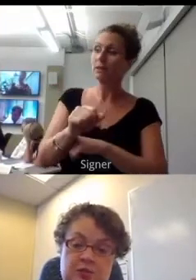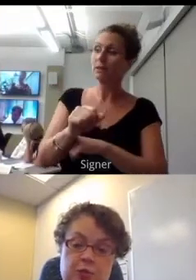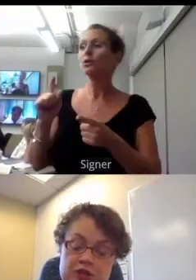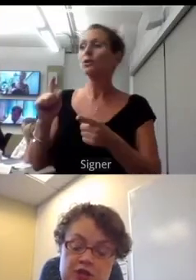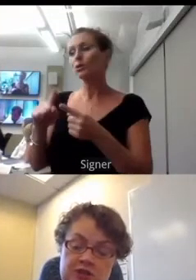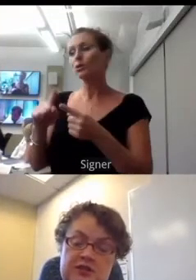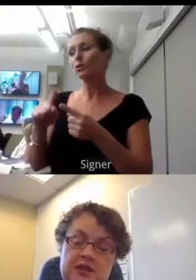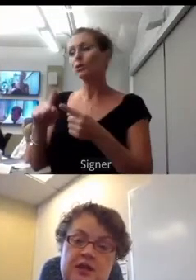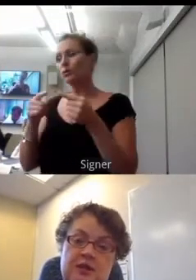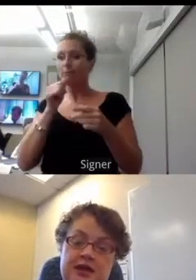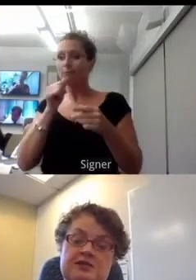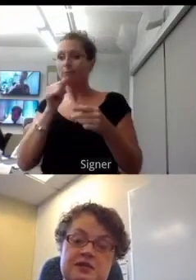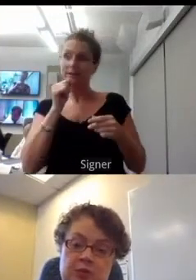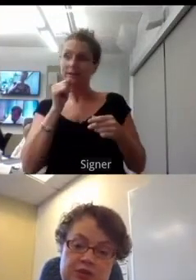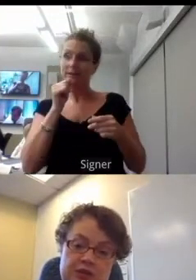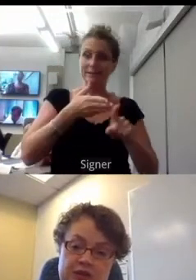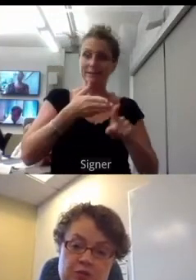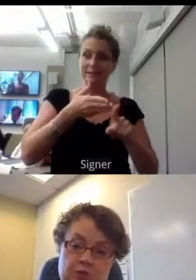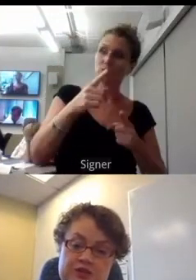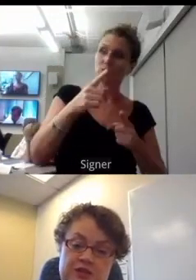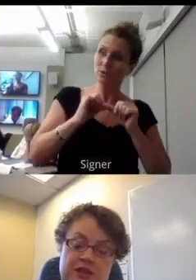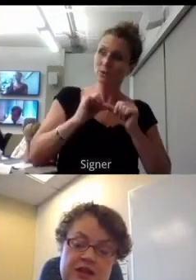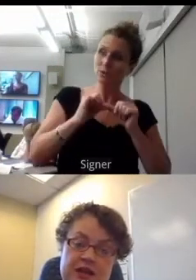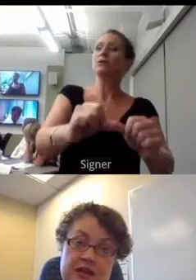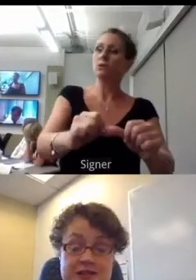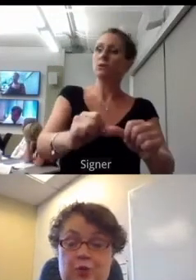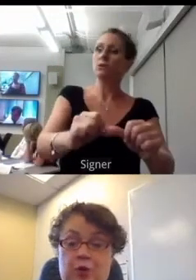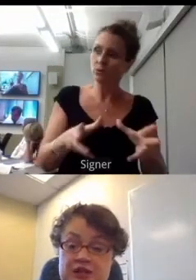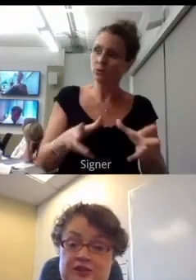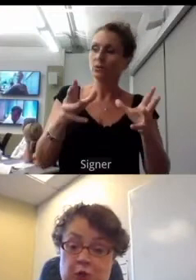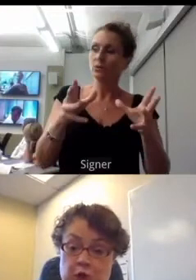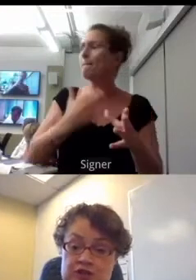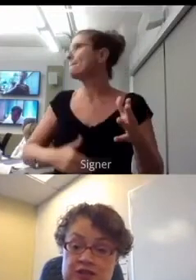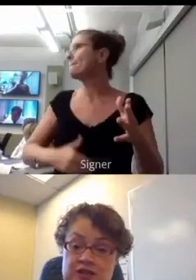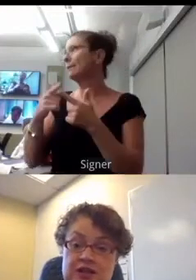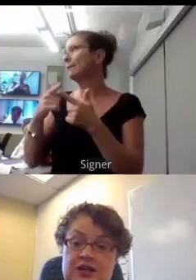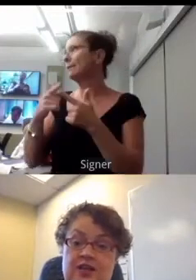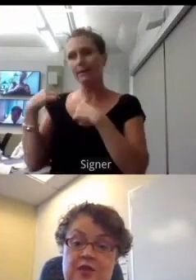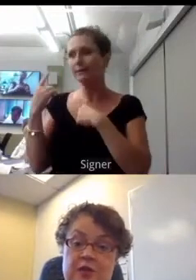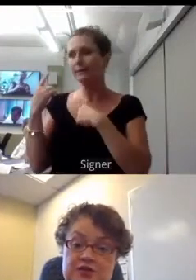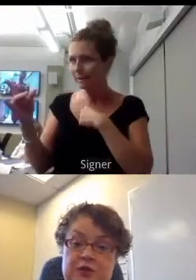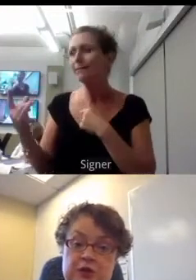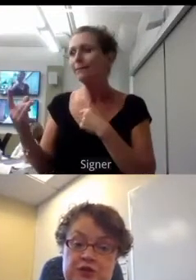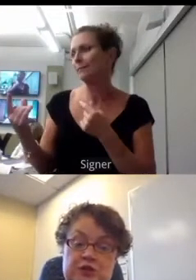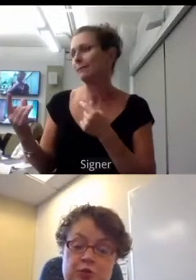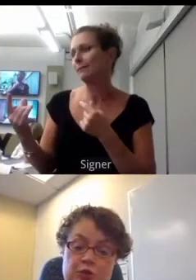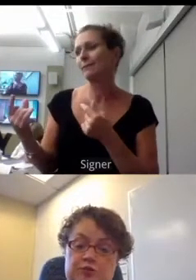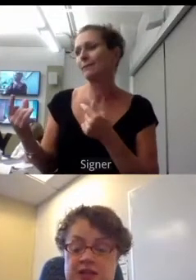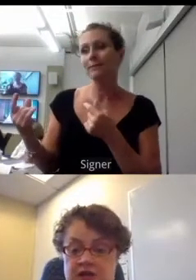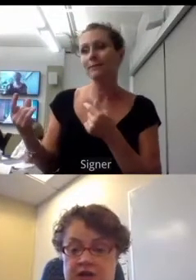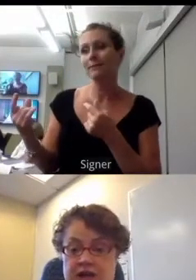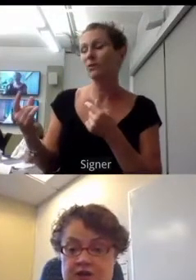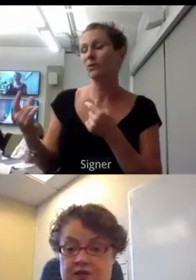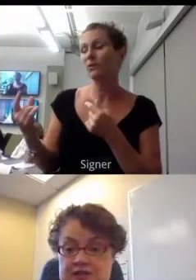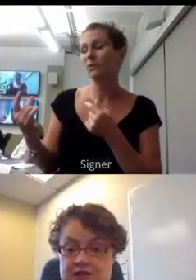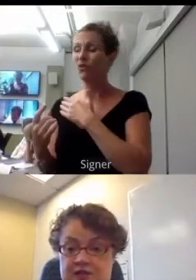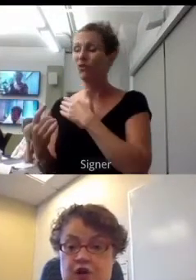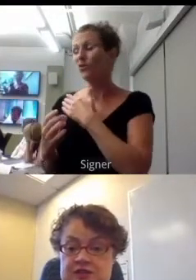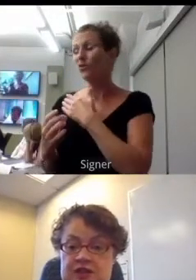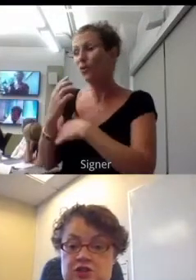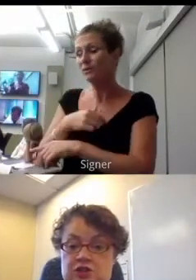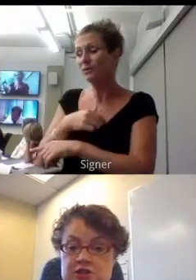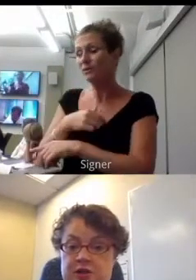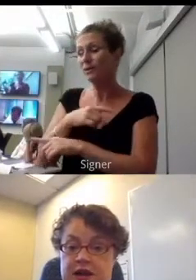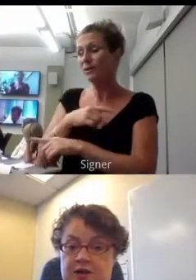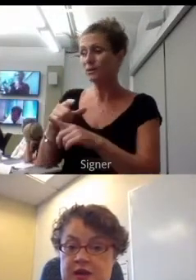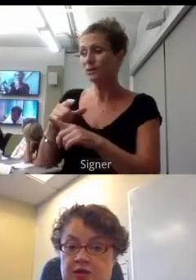richest, best thing we did, was in some ways force those folks into a room together to have the tough conversations about how